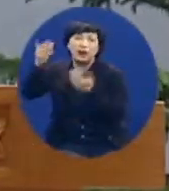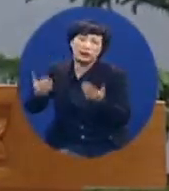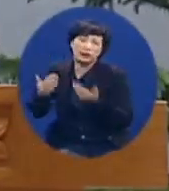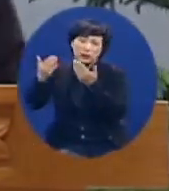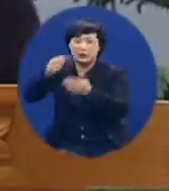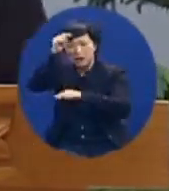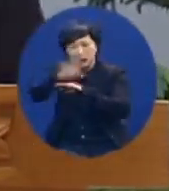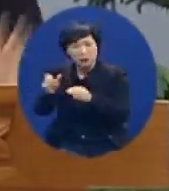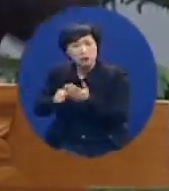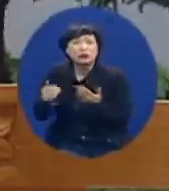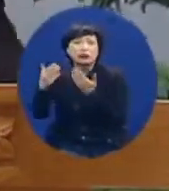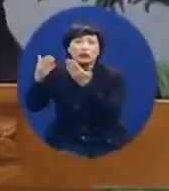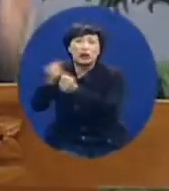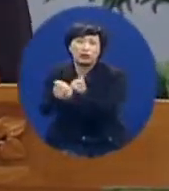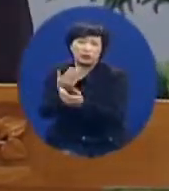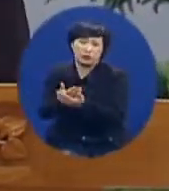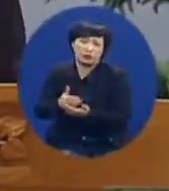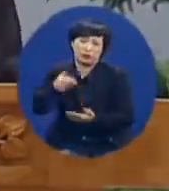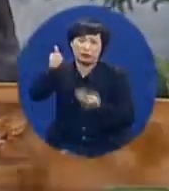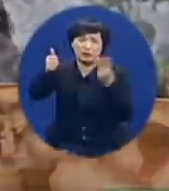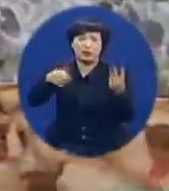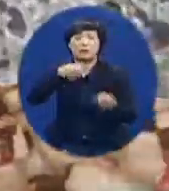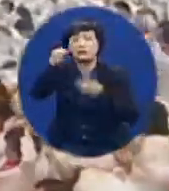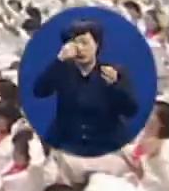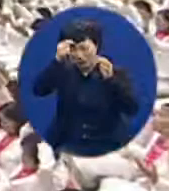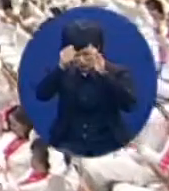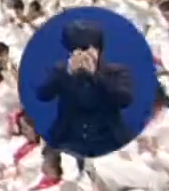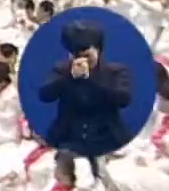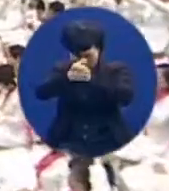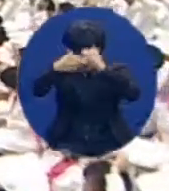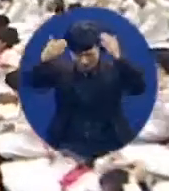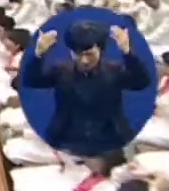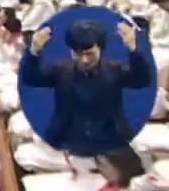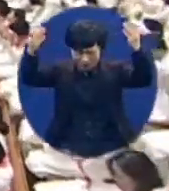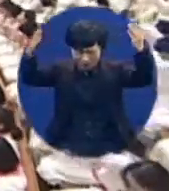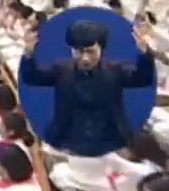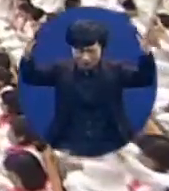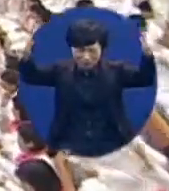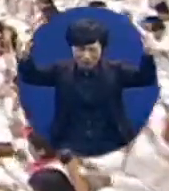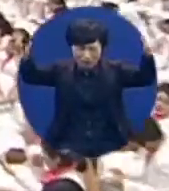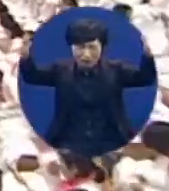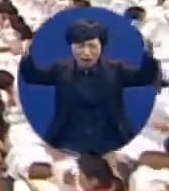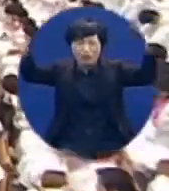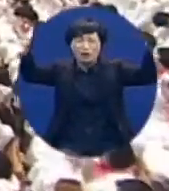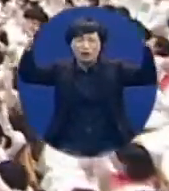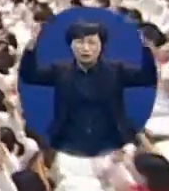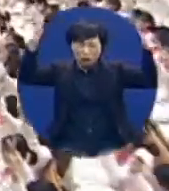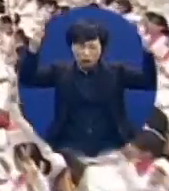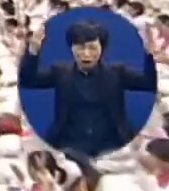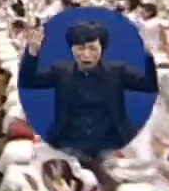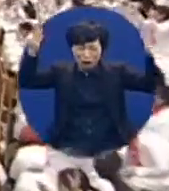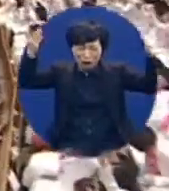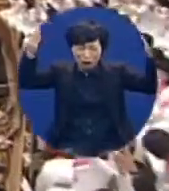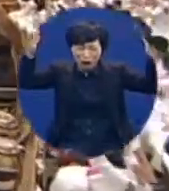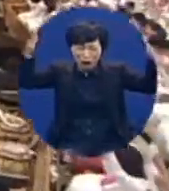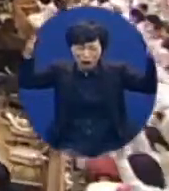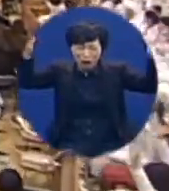to give thanksgiving sufferings that might be equal to the life of Jesus to glorify